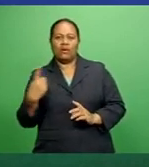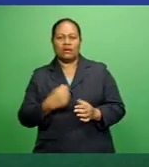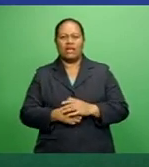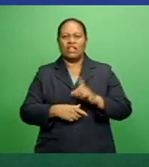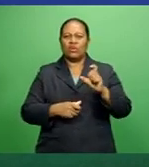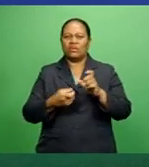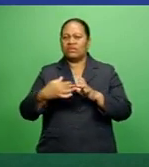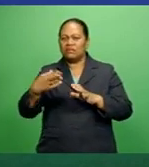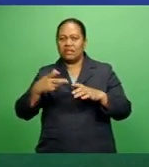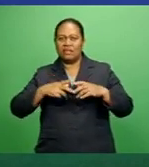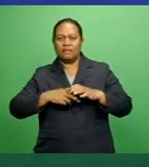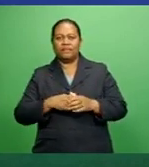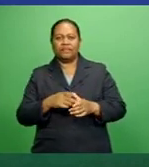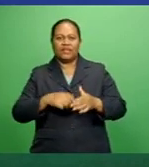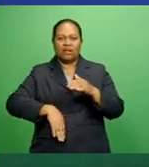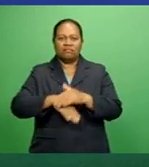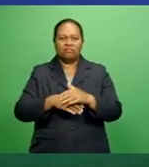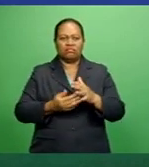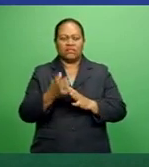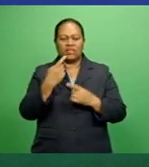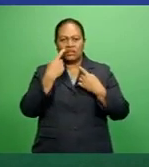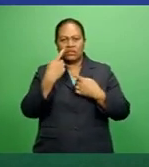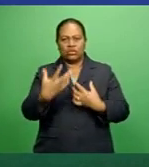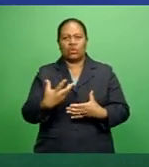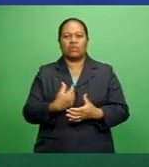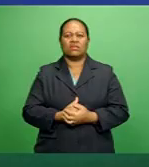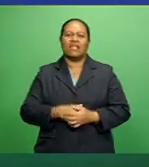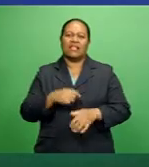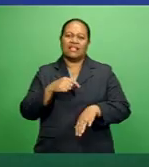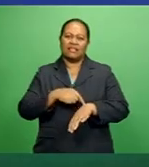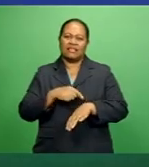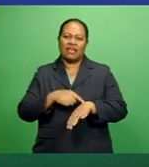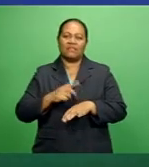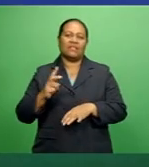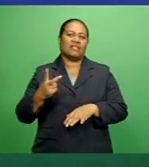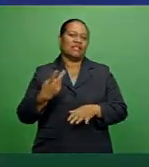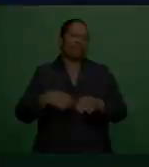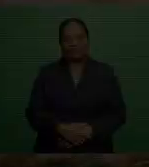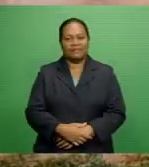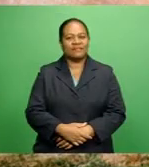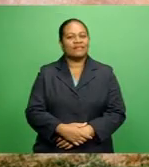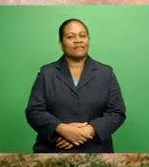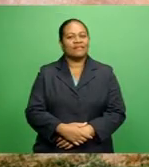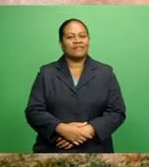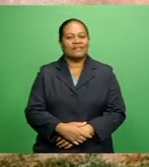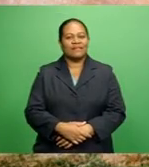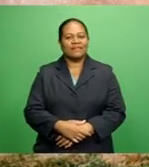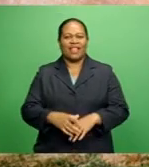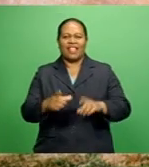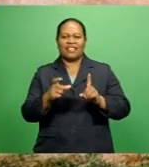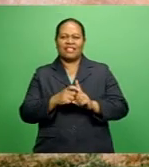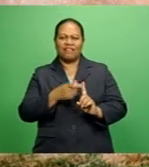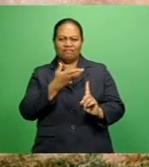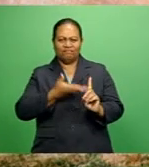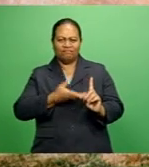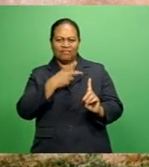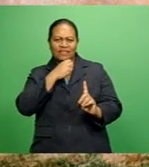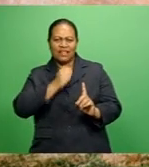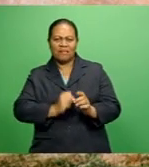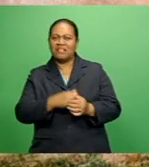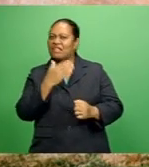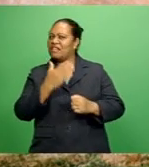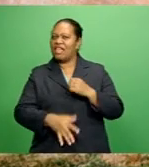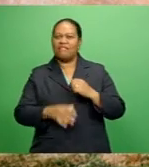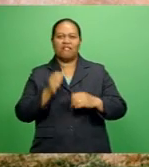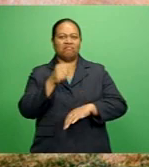secured a dramatic winner for Palace deep into added time with only their second shot on target. Devon Conway's unbeaten 99